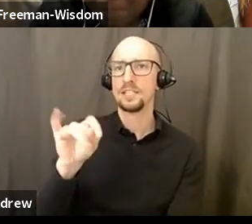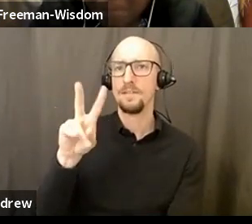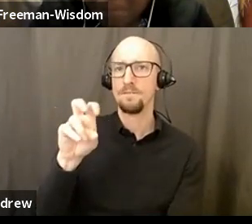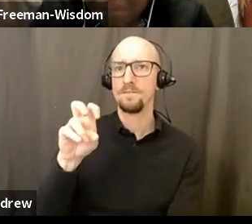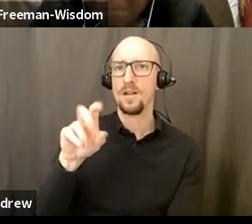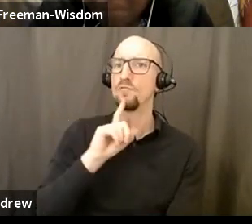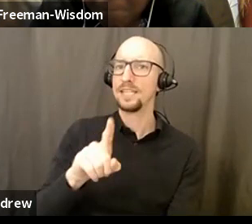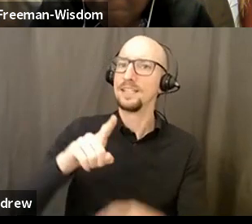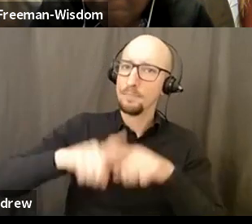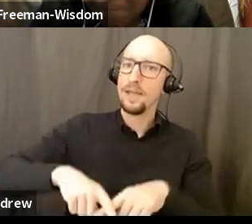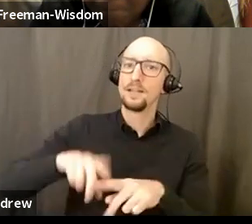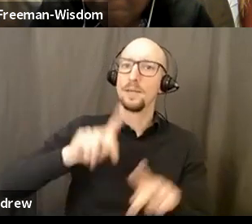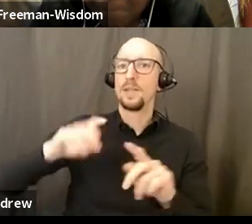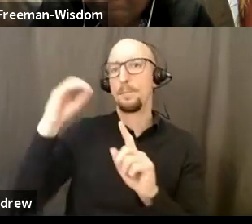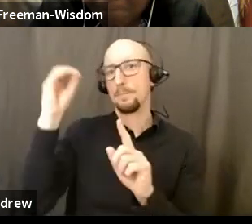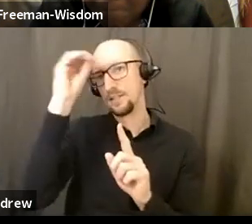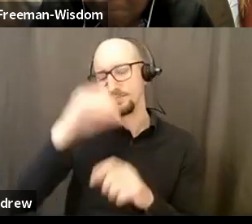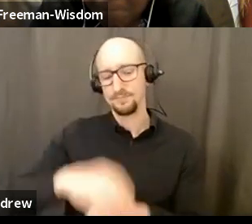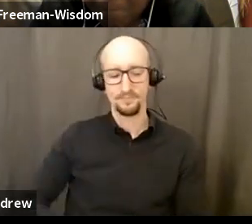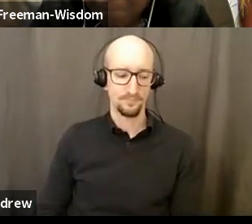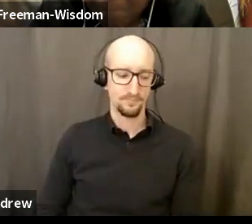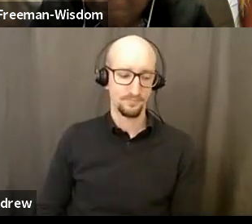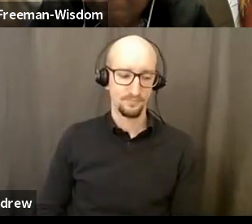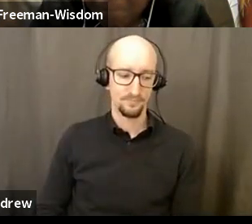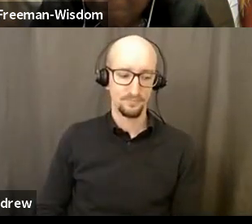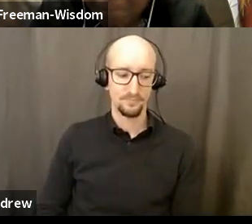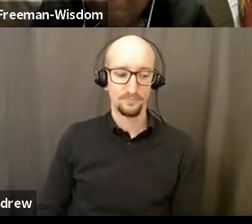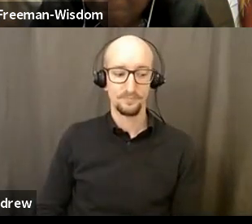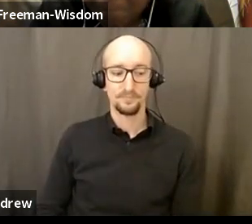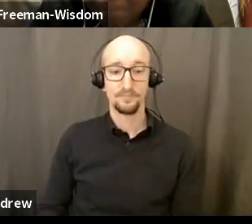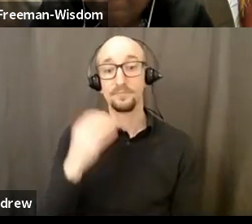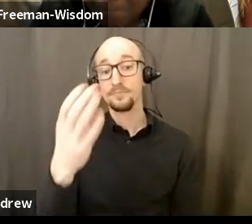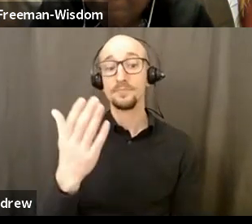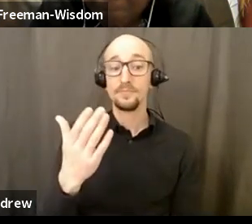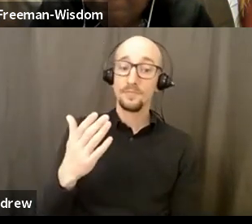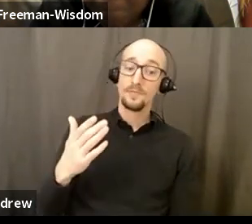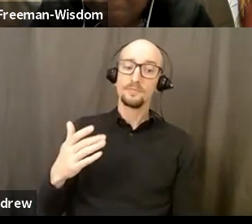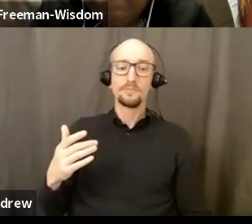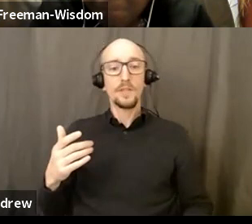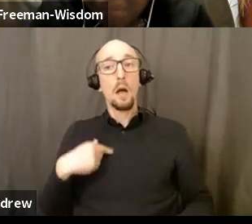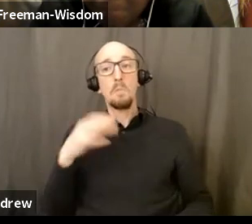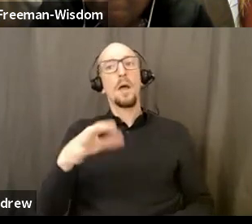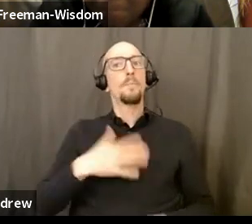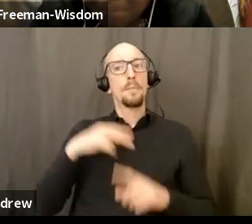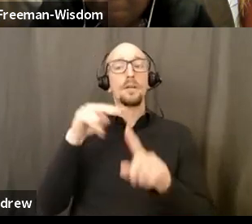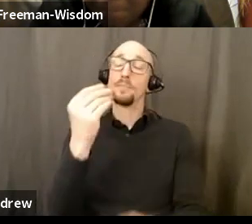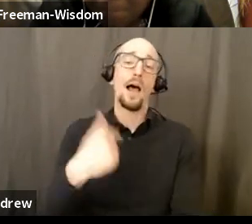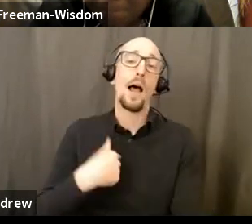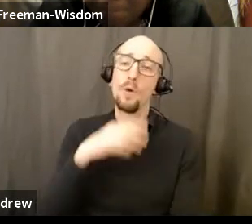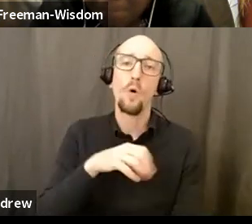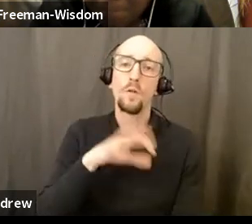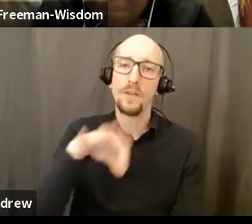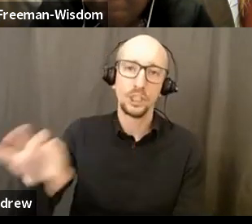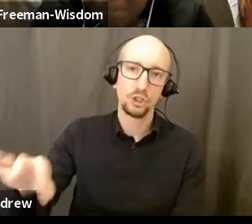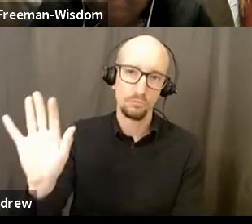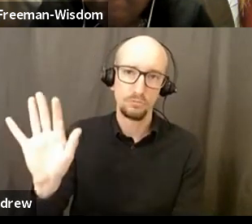And from my perspective, and you may consider me a dinosaur, but that's the way it